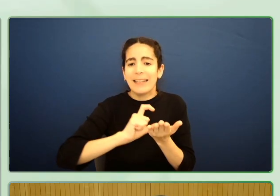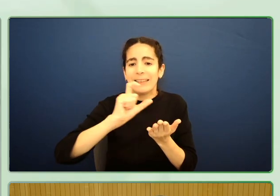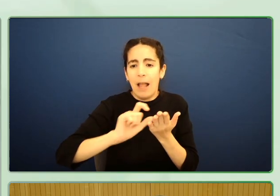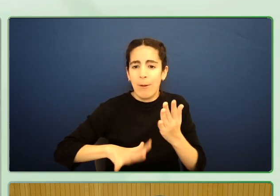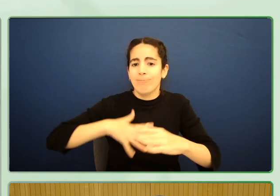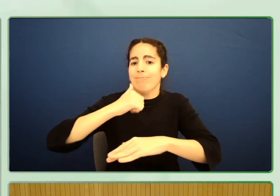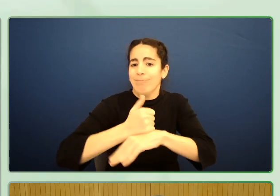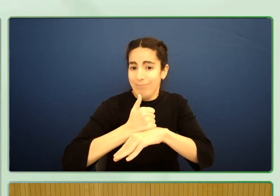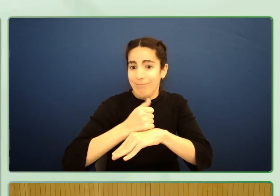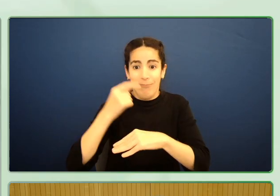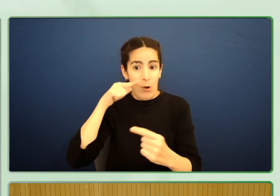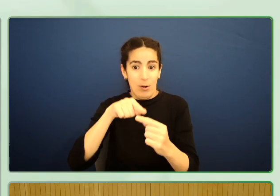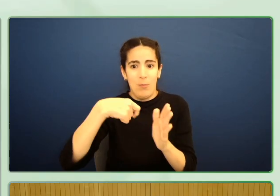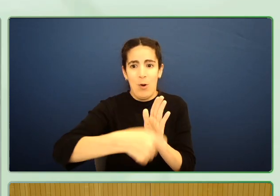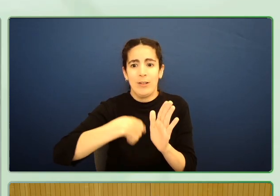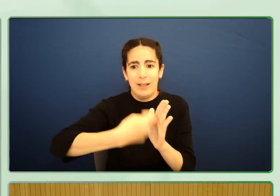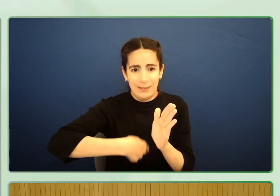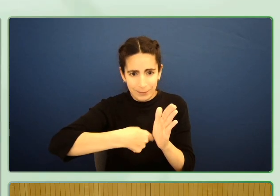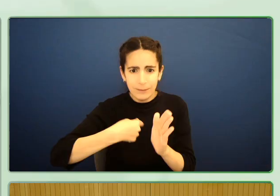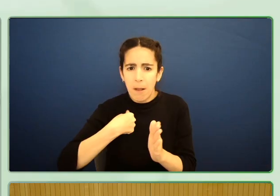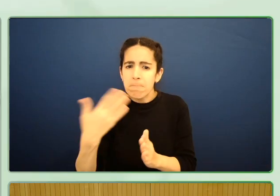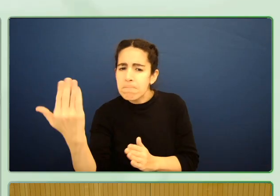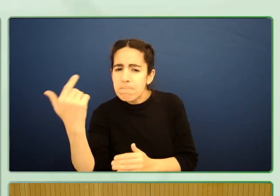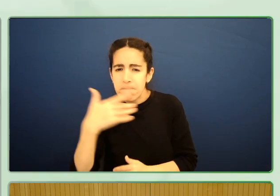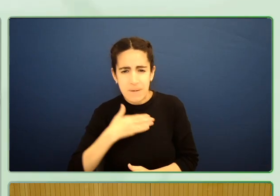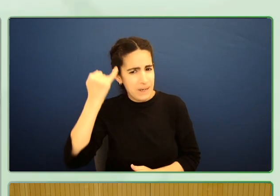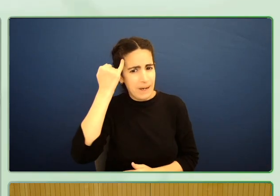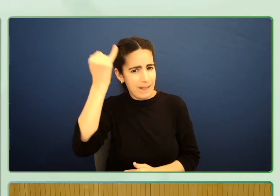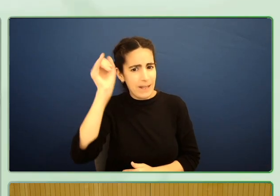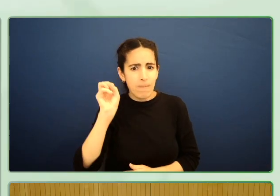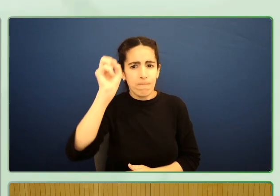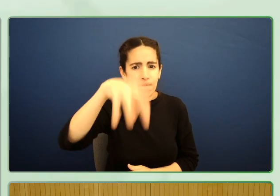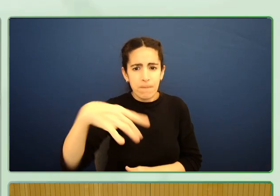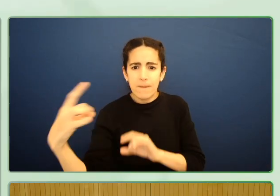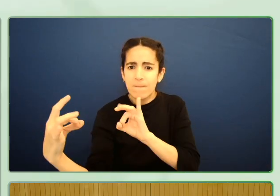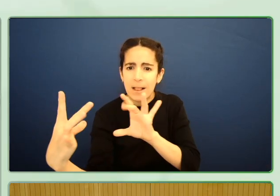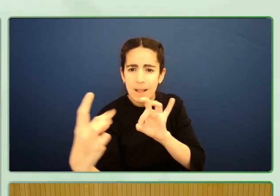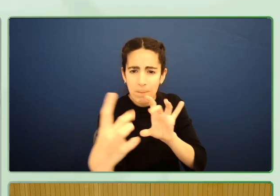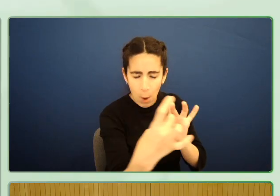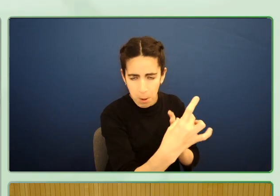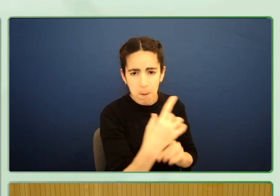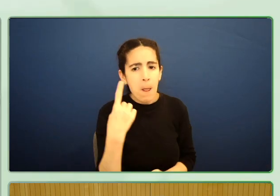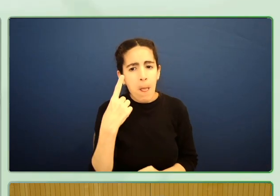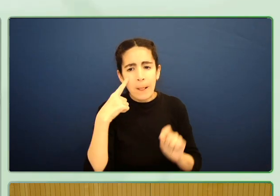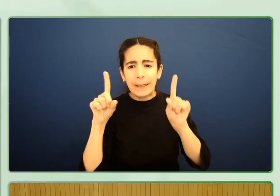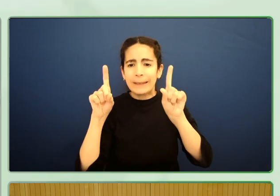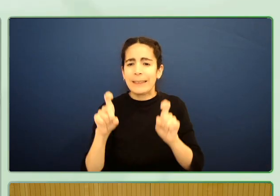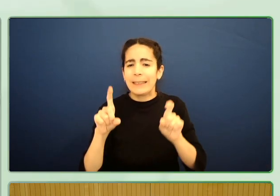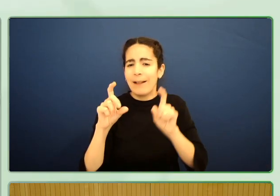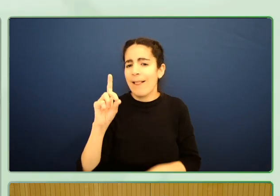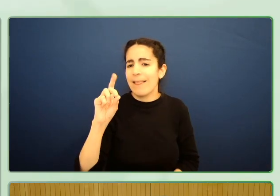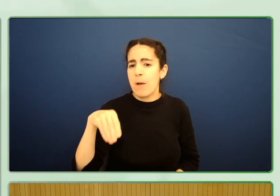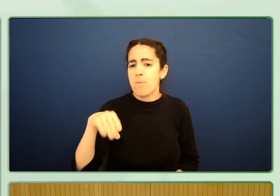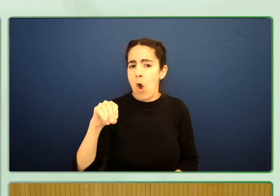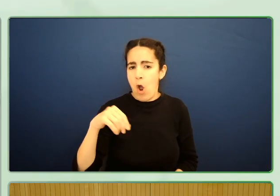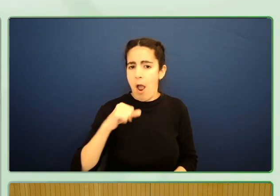made a first demo of this app that received like 500 feedback from the community.